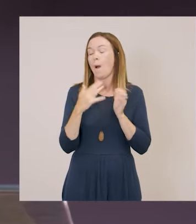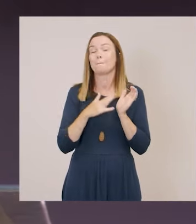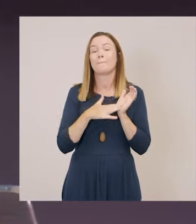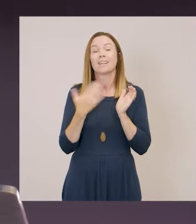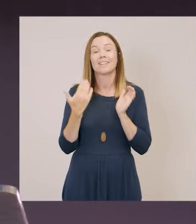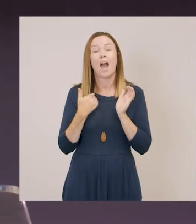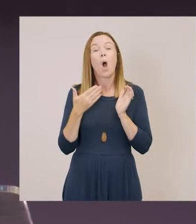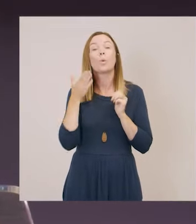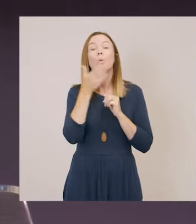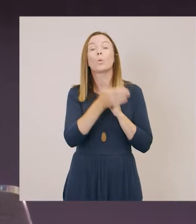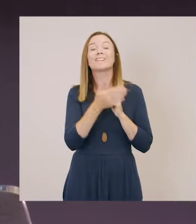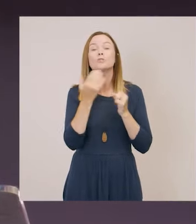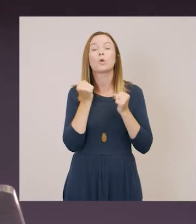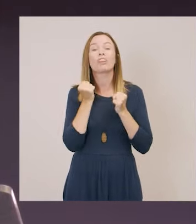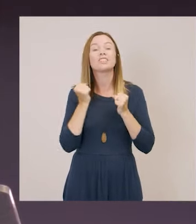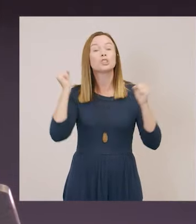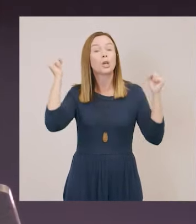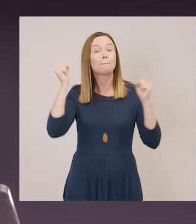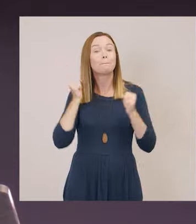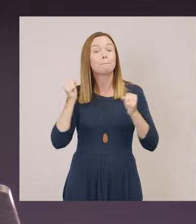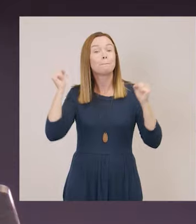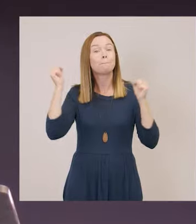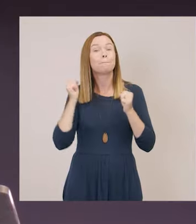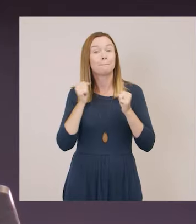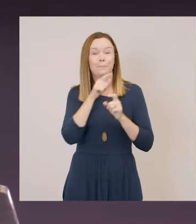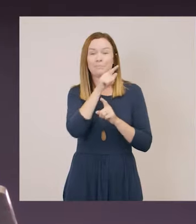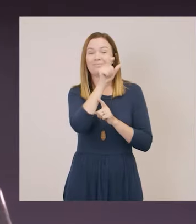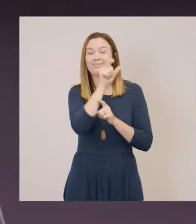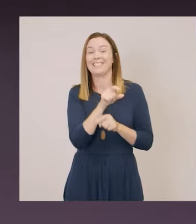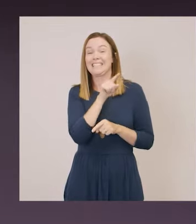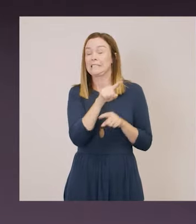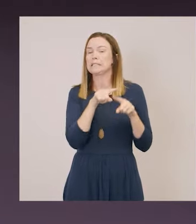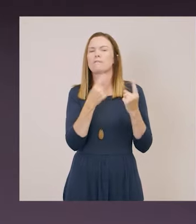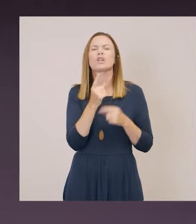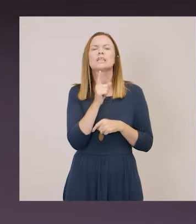went and did a class at my gym and it was a different instructor.